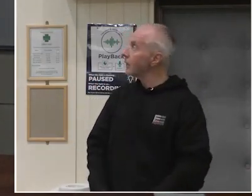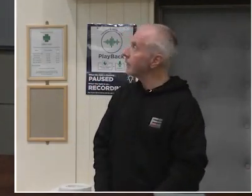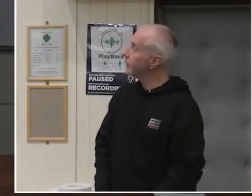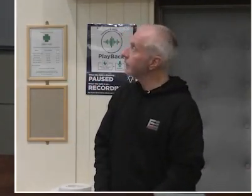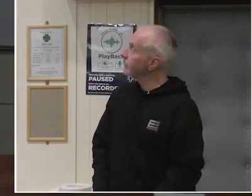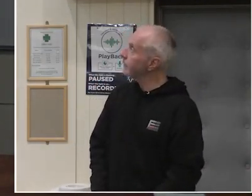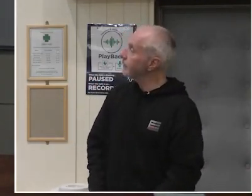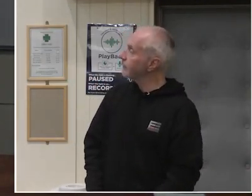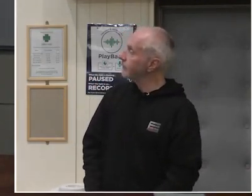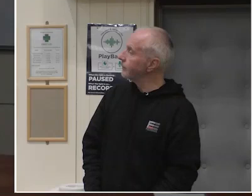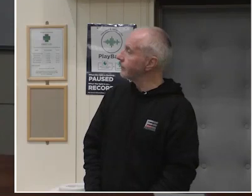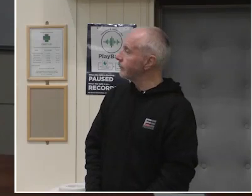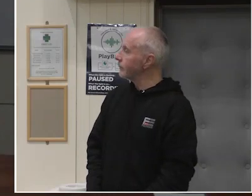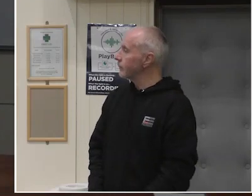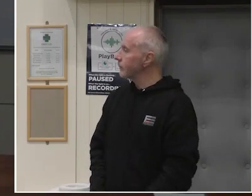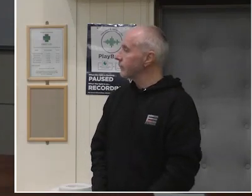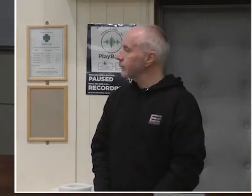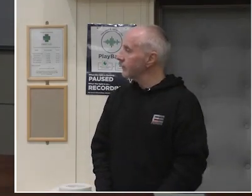So,